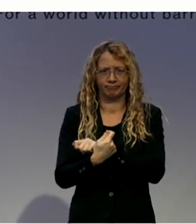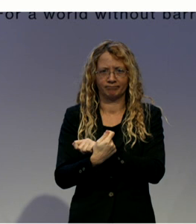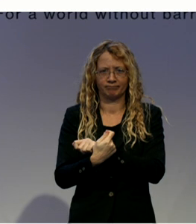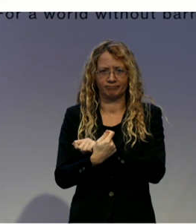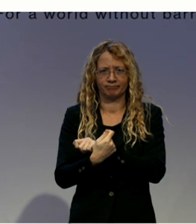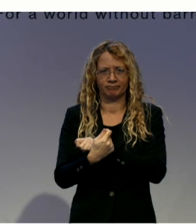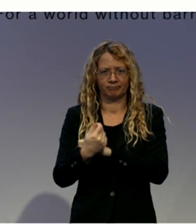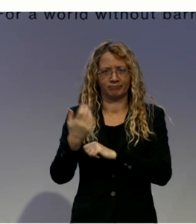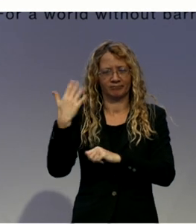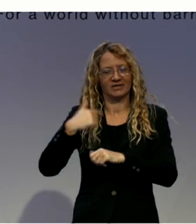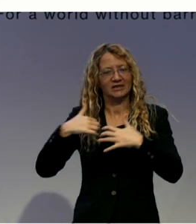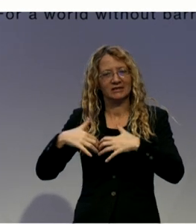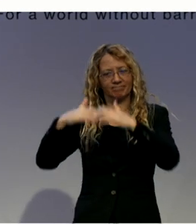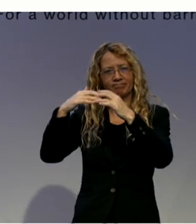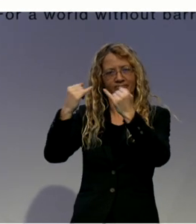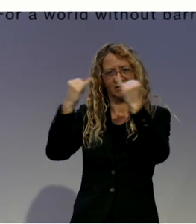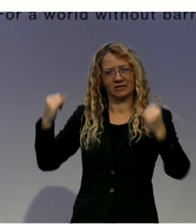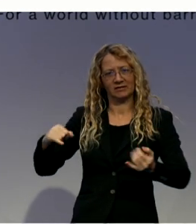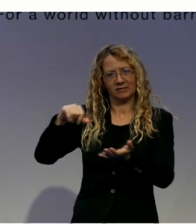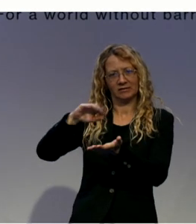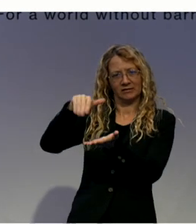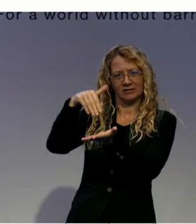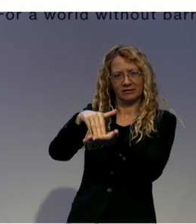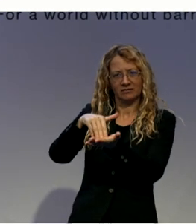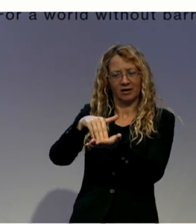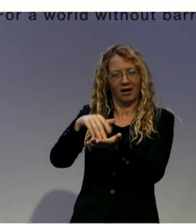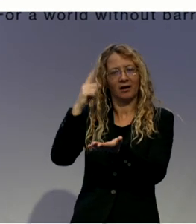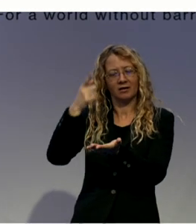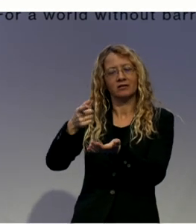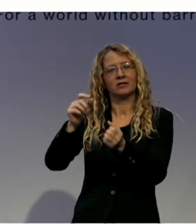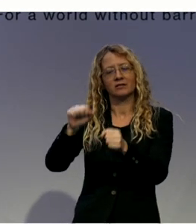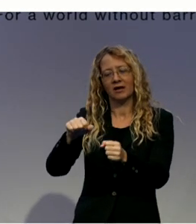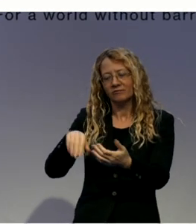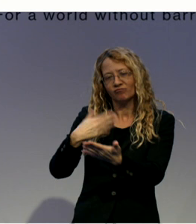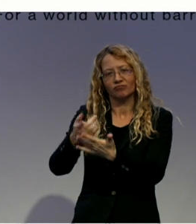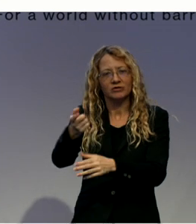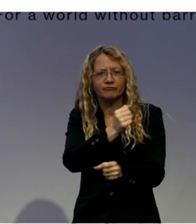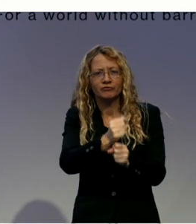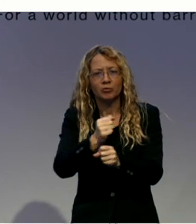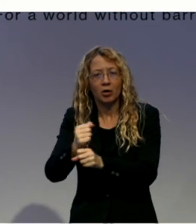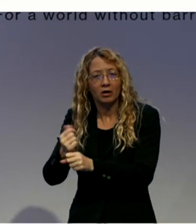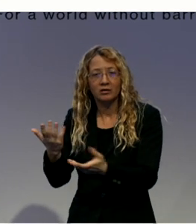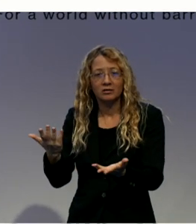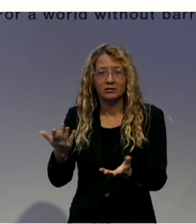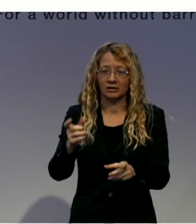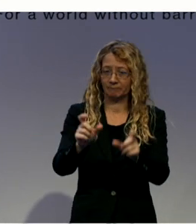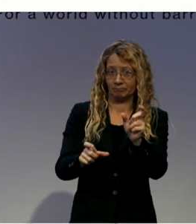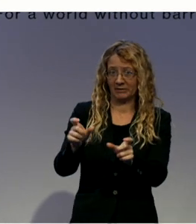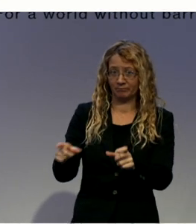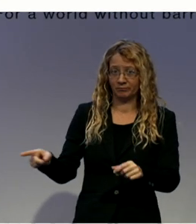providing services that make persons with disability capable of living as independent as